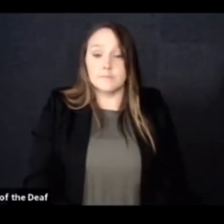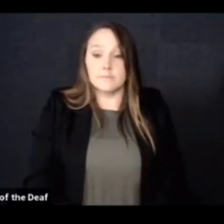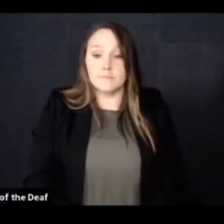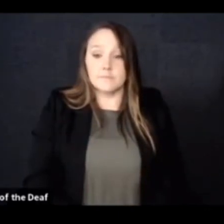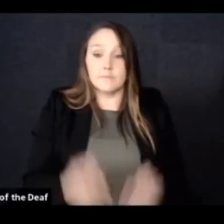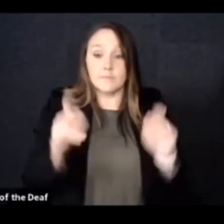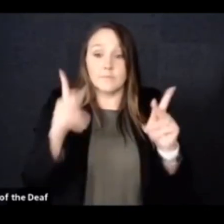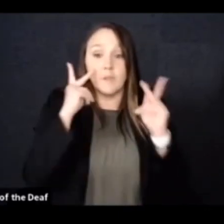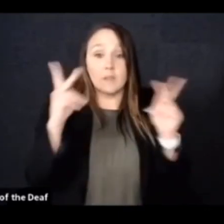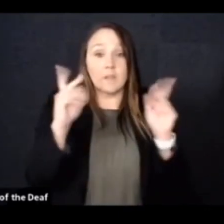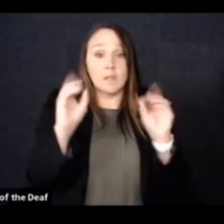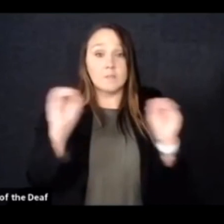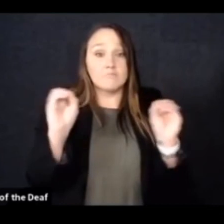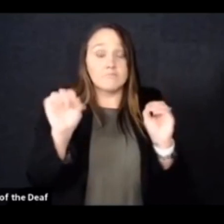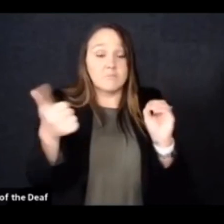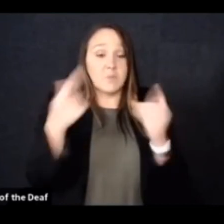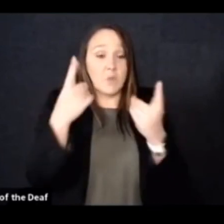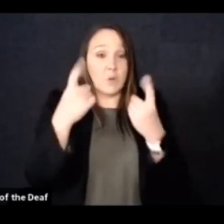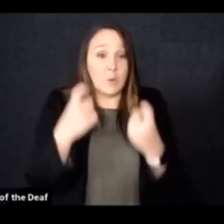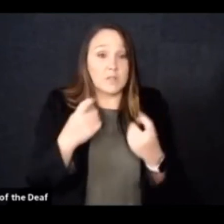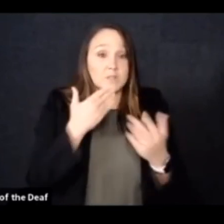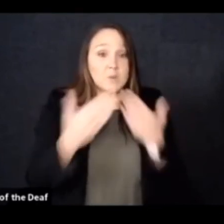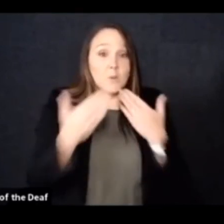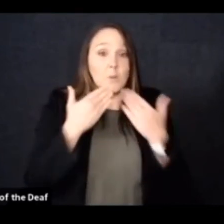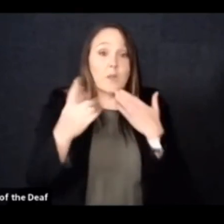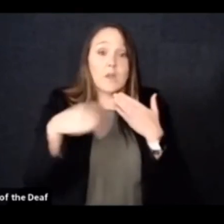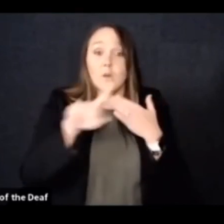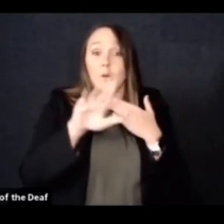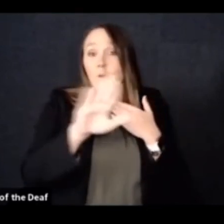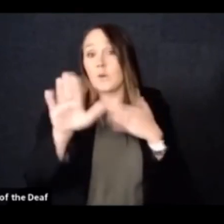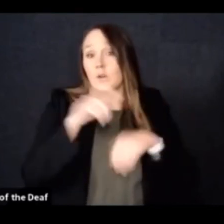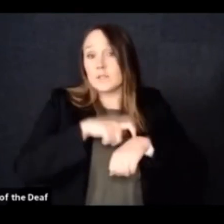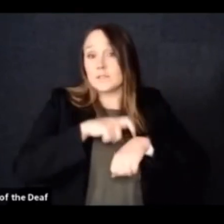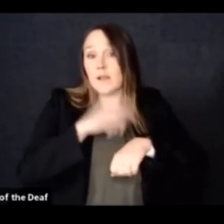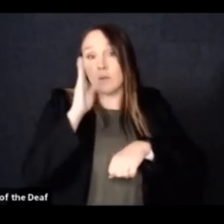All right, I'm not seeing any other questions come in, so thank you all for your time,